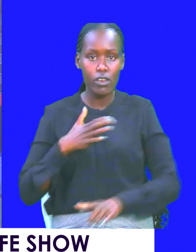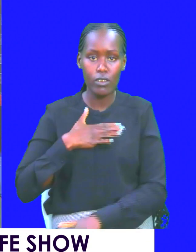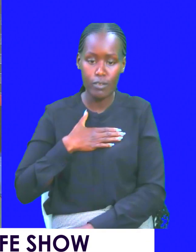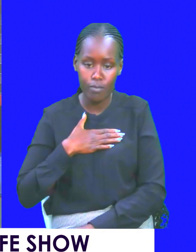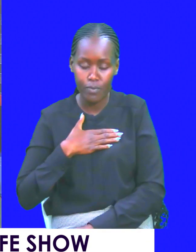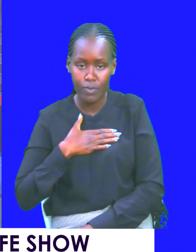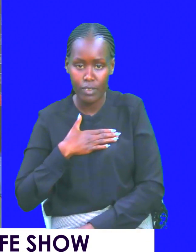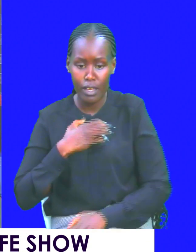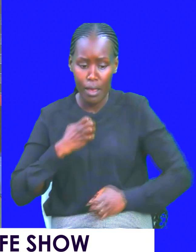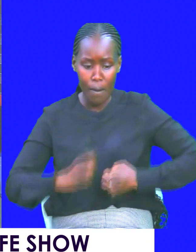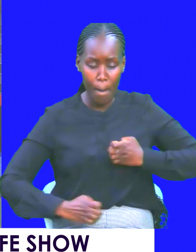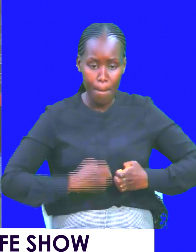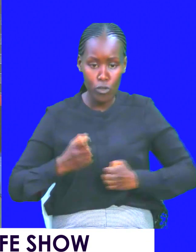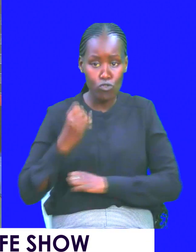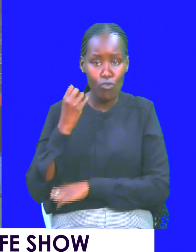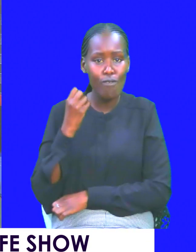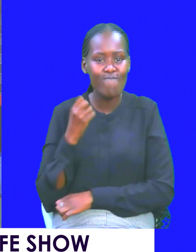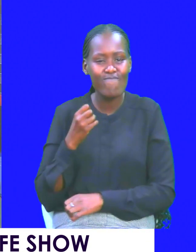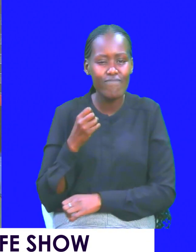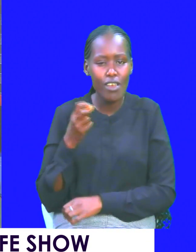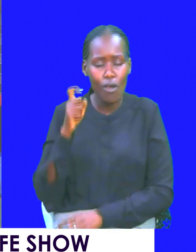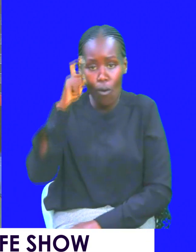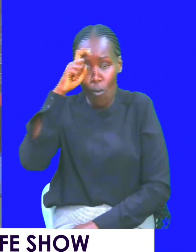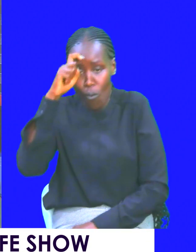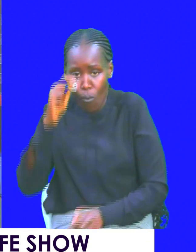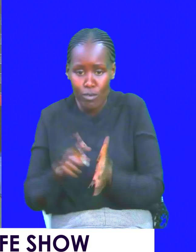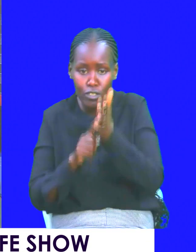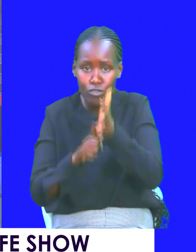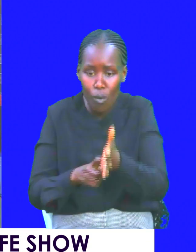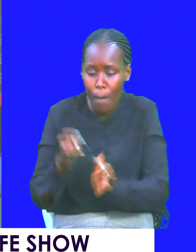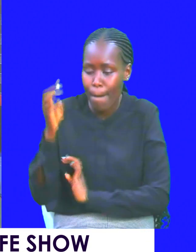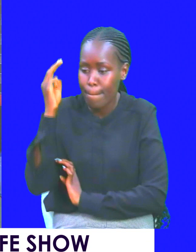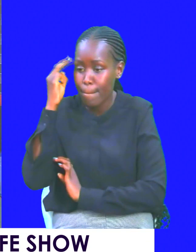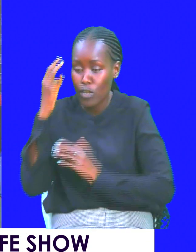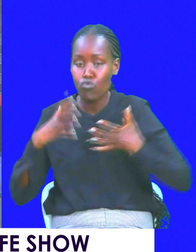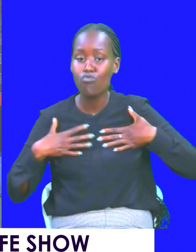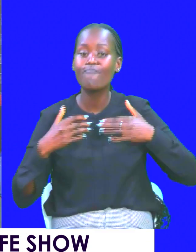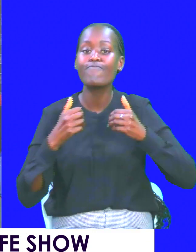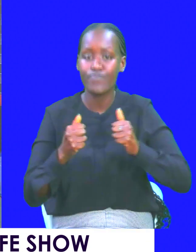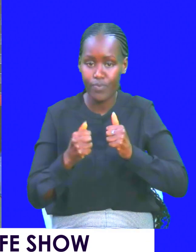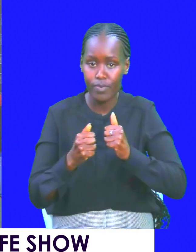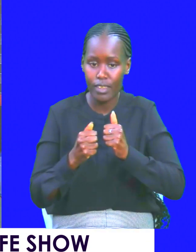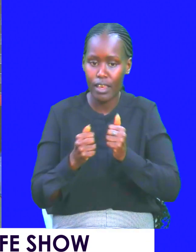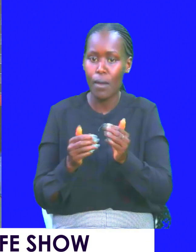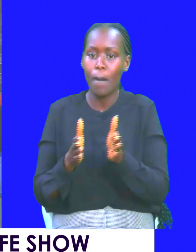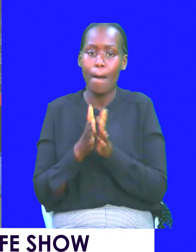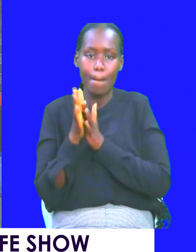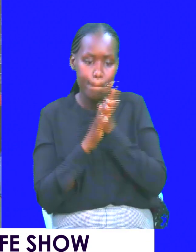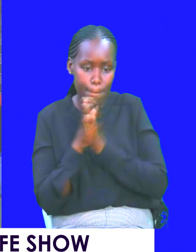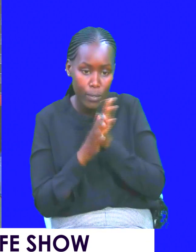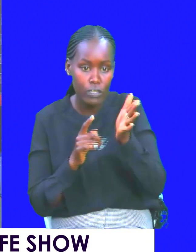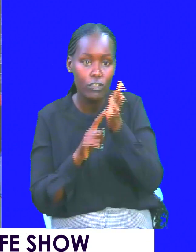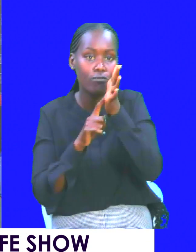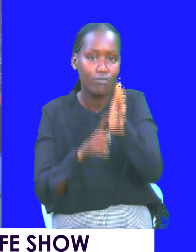emotional intelligence show. Call it mental health if you so wish. Call it a motivational show if you